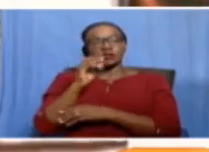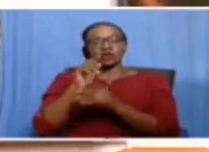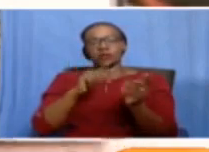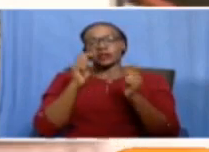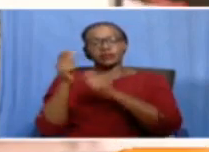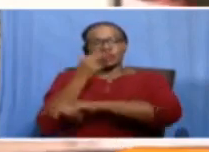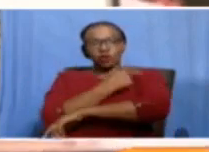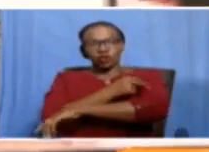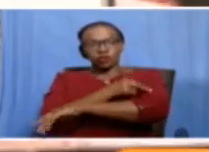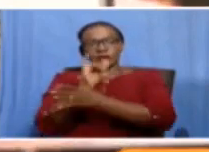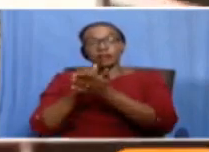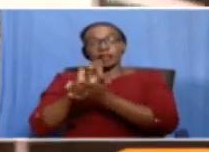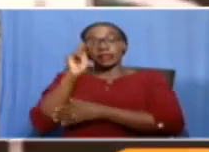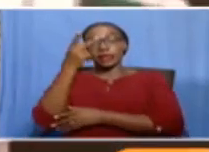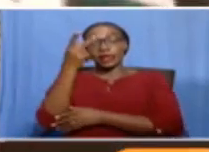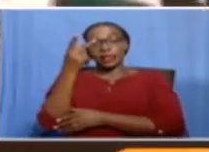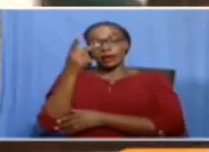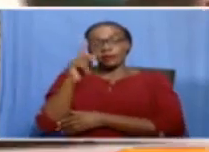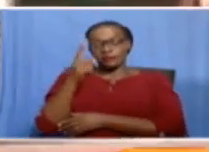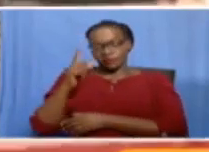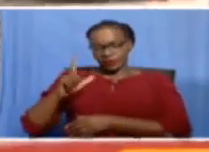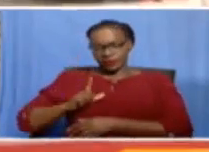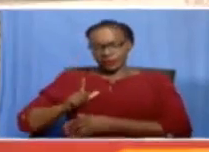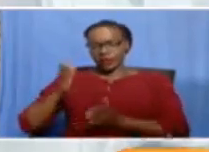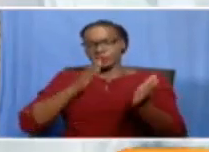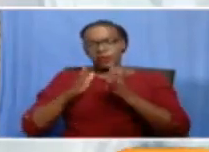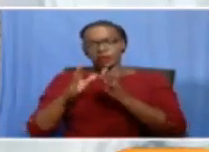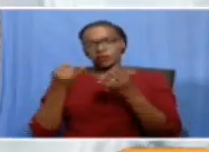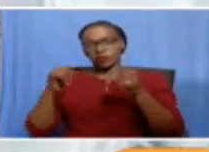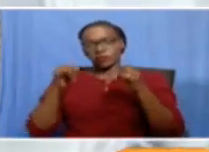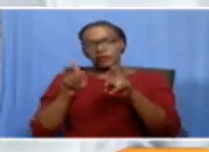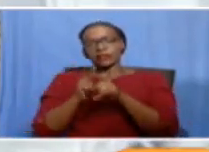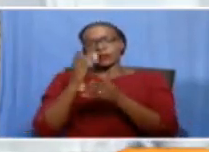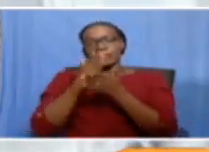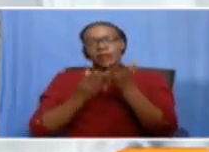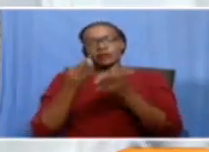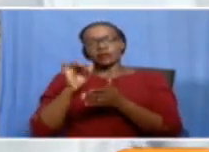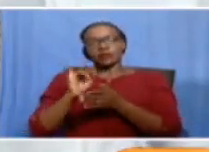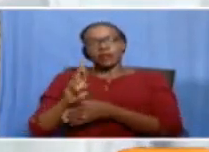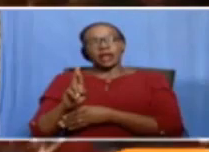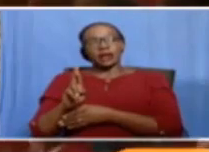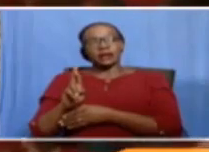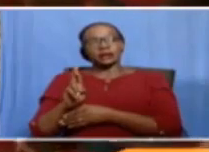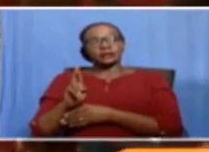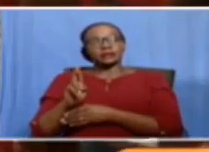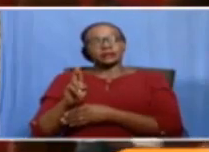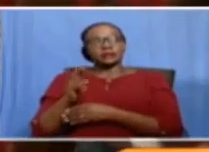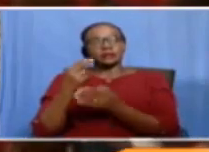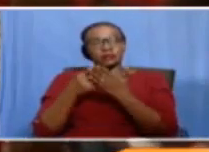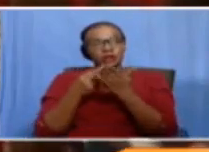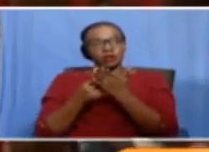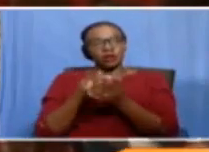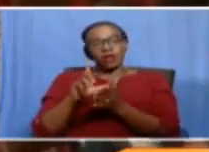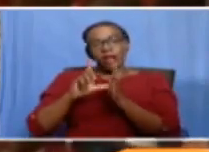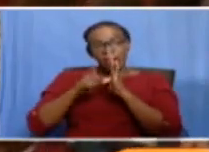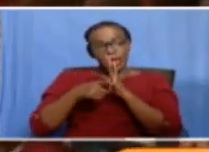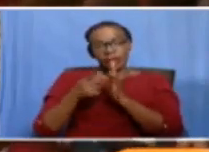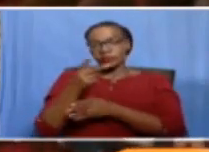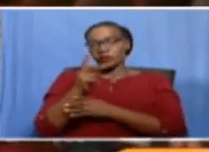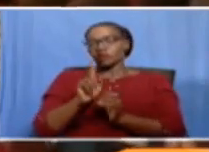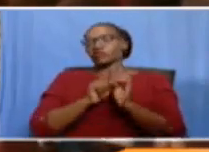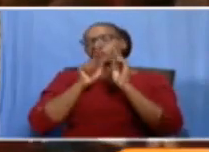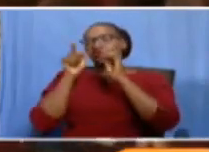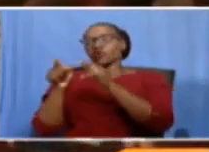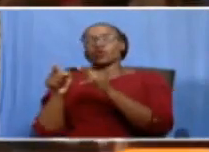Hospital that the Kenyan First Lady plans to implement as part of her legacy. Later, the two First Ladies proceeded to the